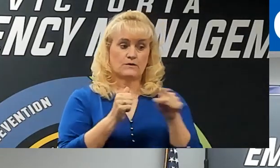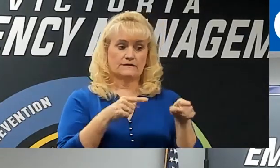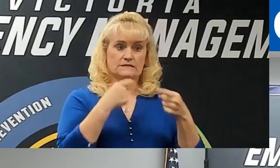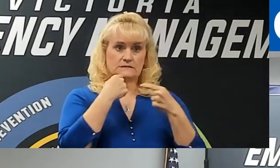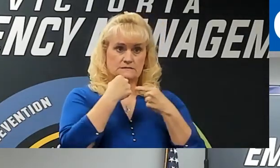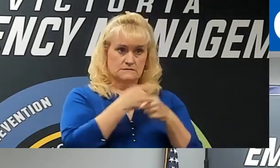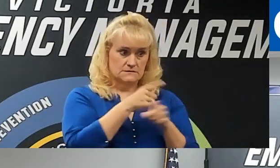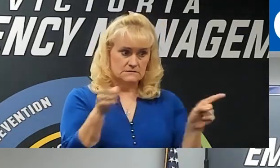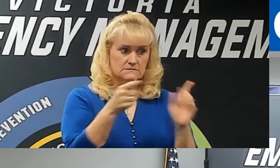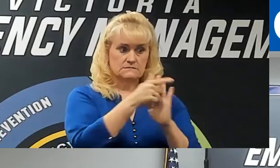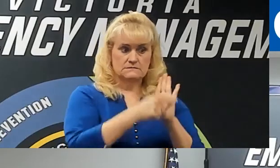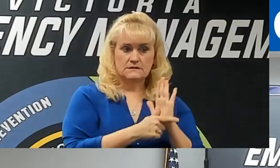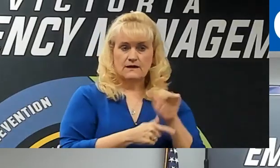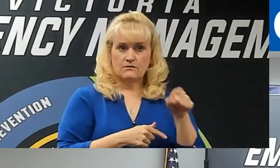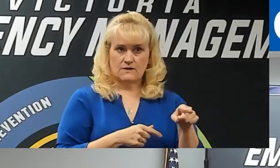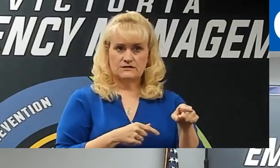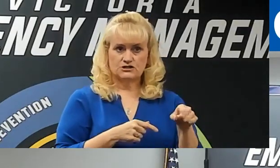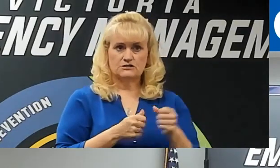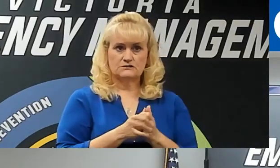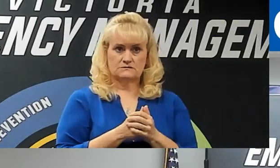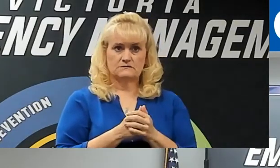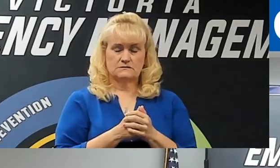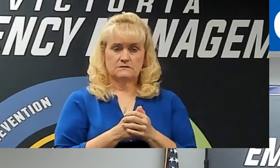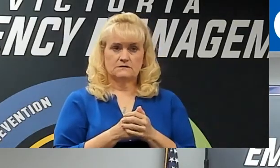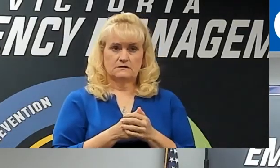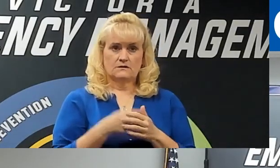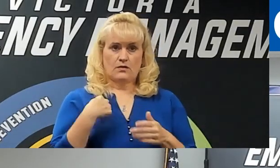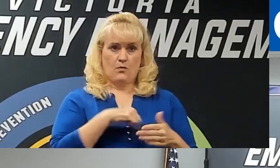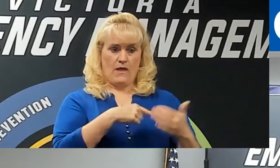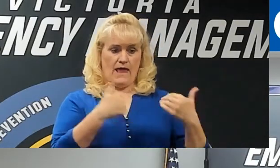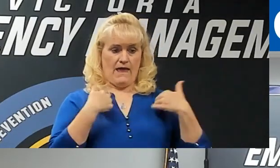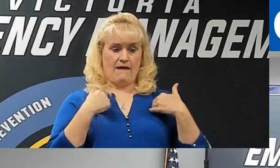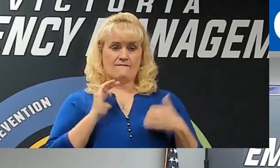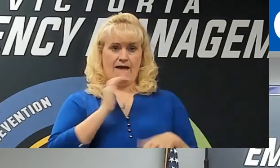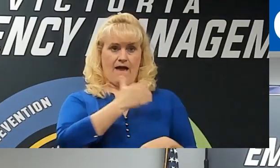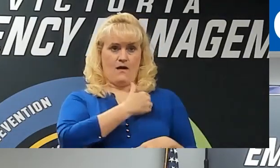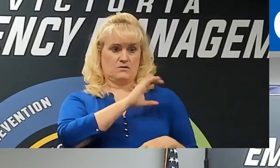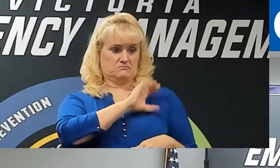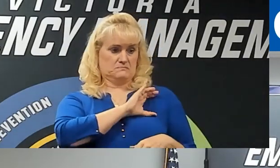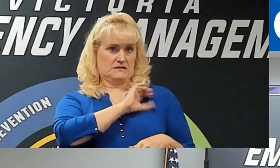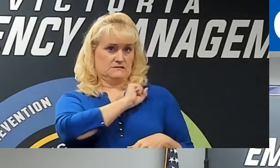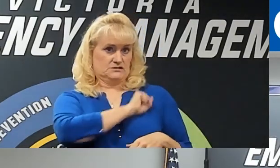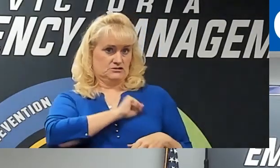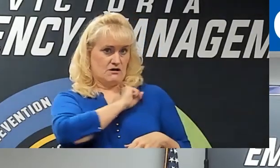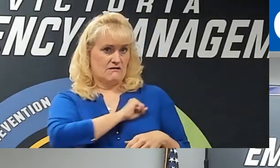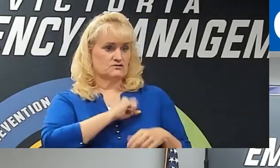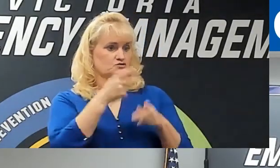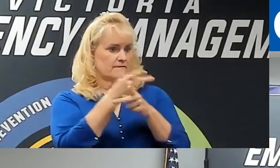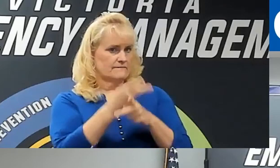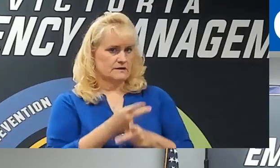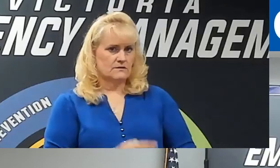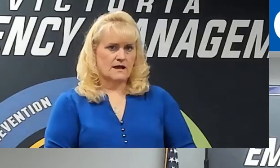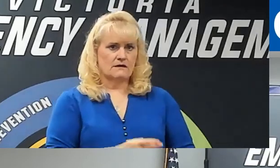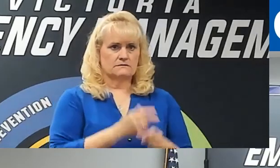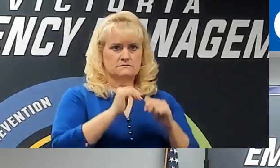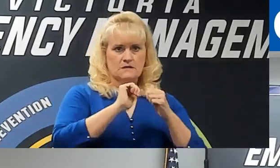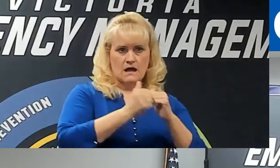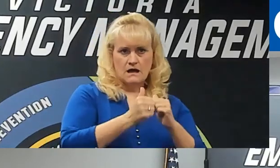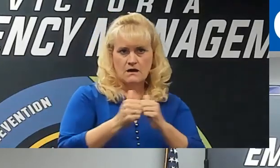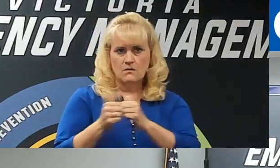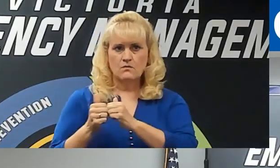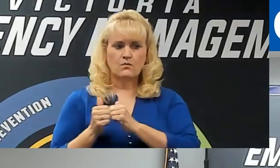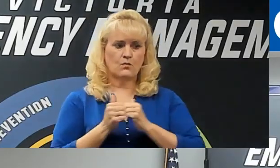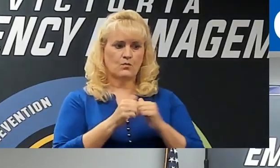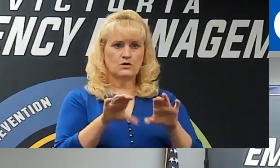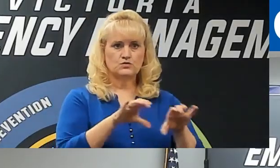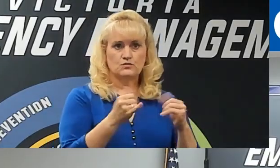declaration of an emergency. We've got our command staff working up the logistics of doing this right now, of